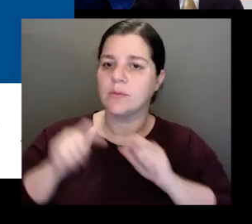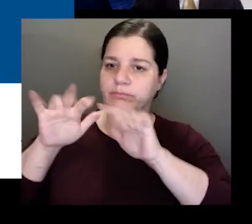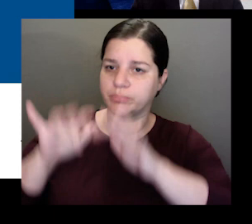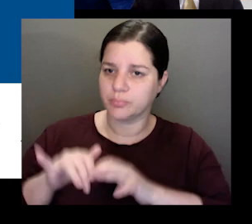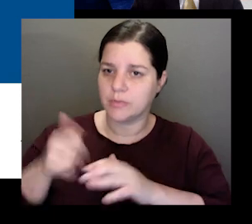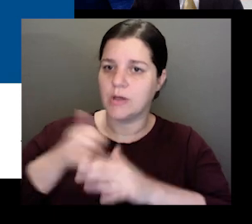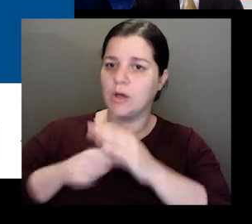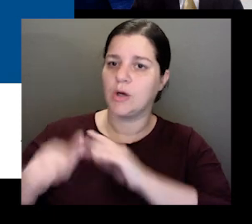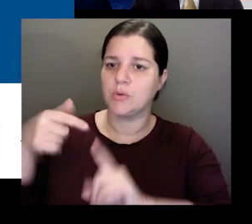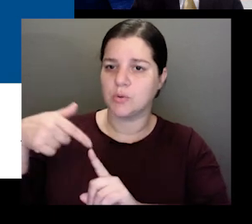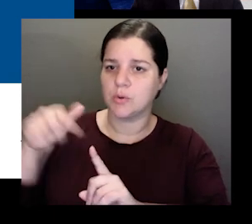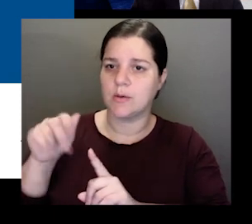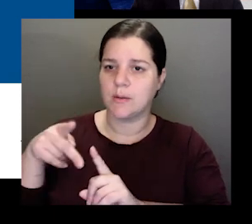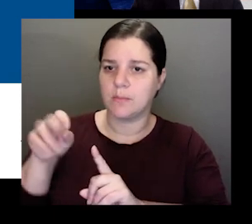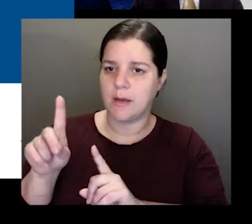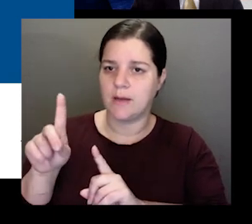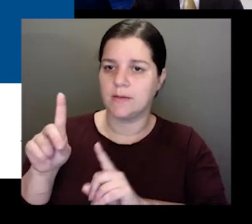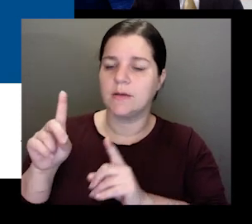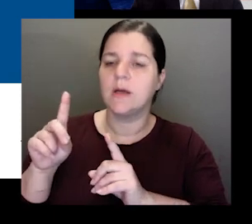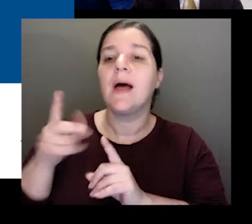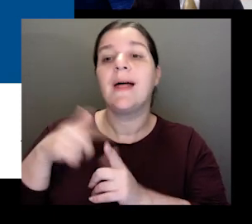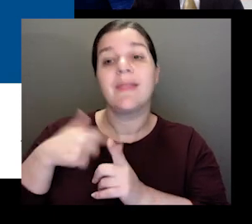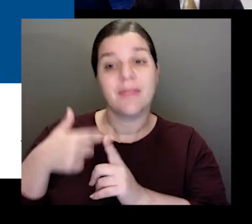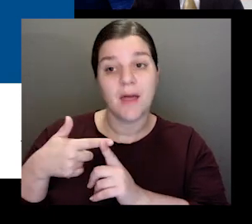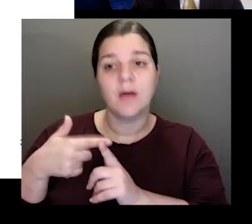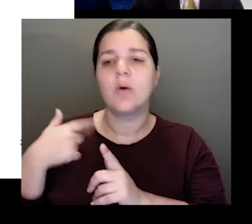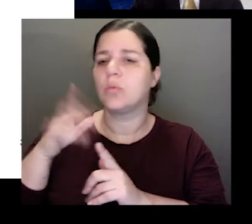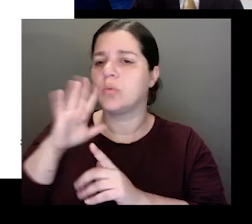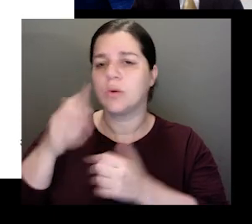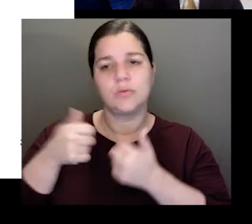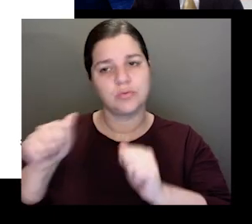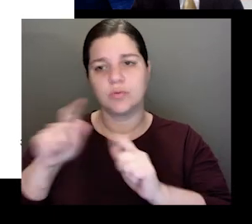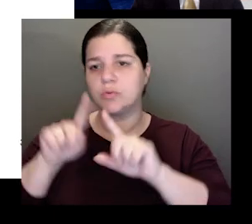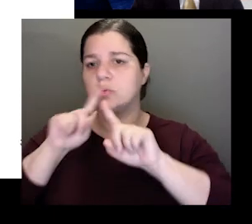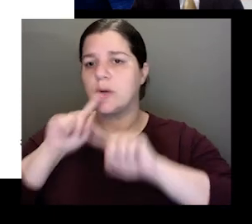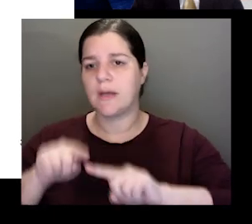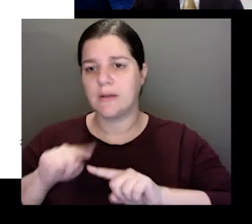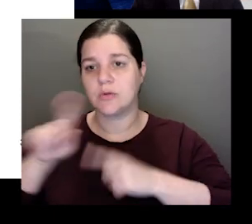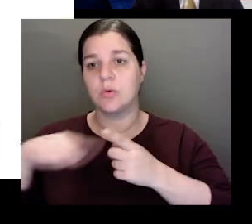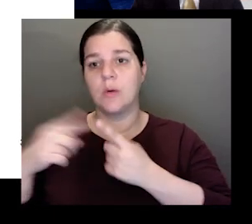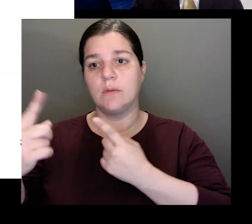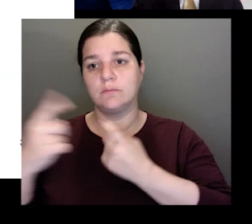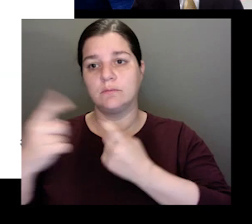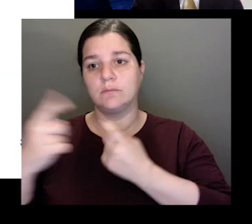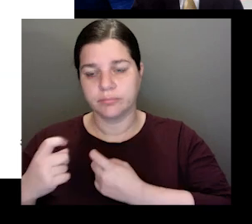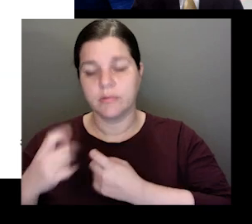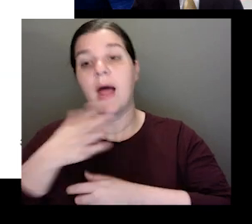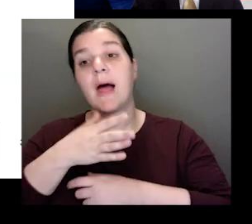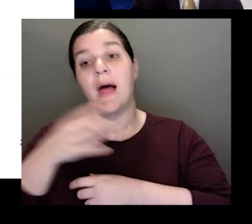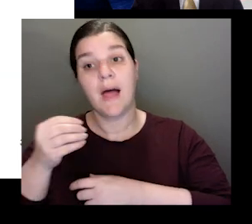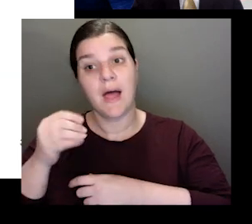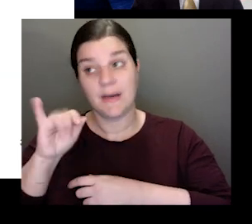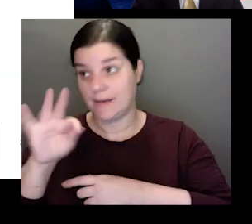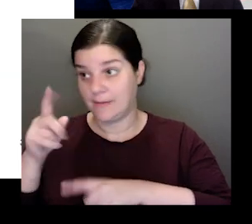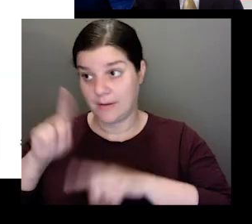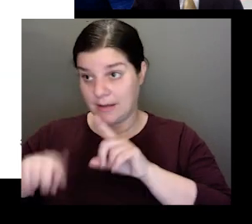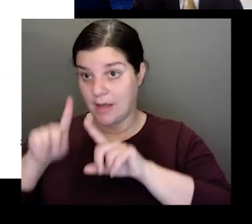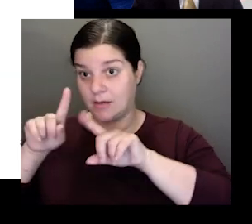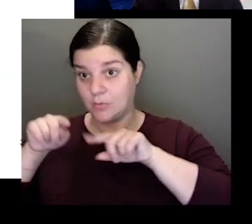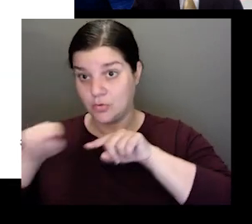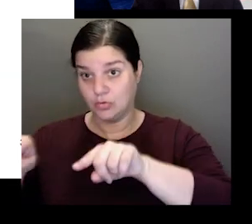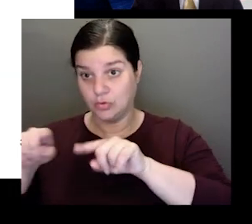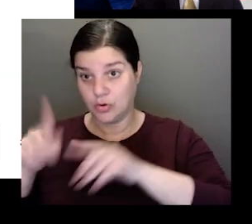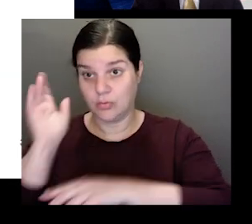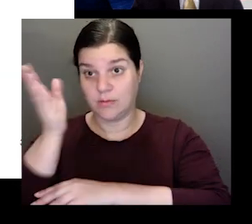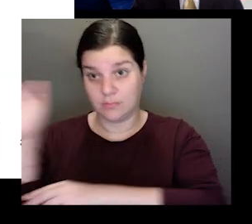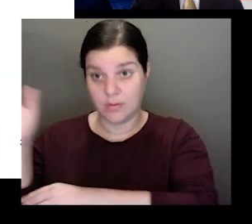into the Q&A pod feature, and we'll make every effort to address them as they come in, and at the very least during the Q&A portion of the program,